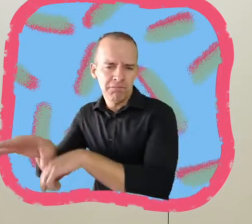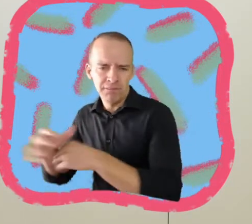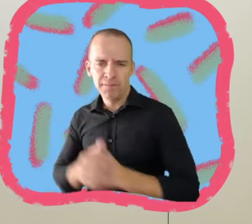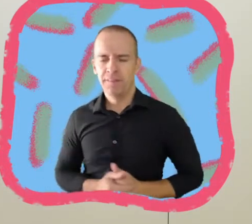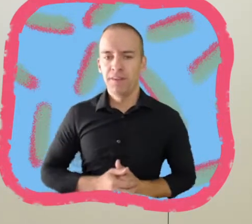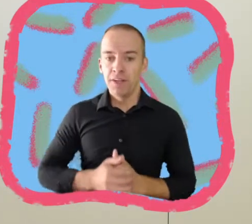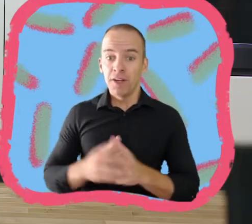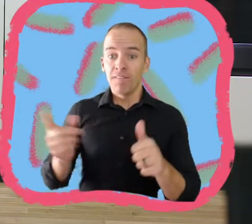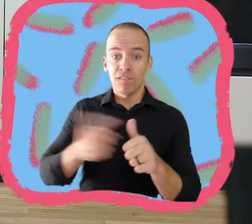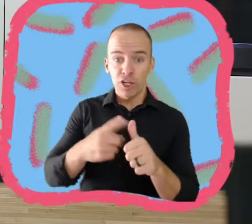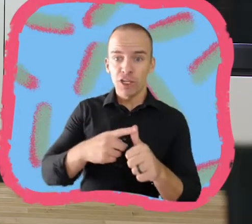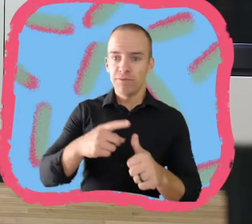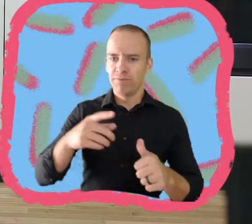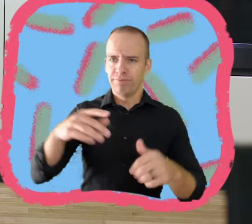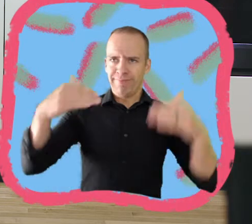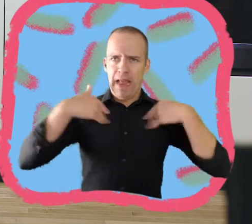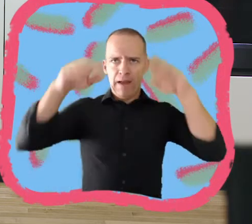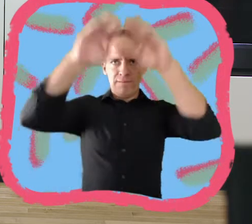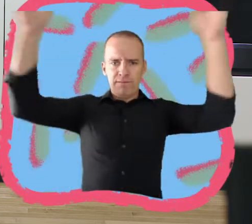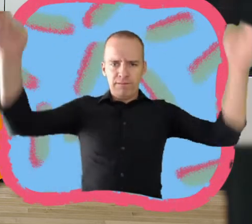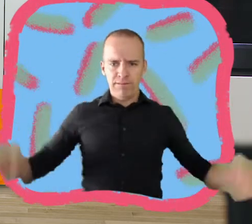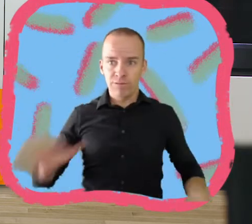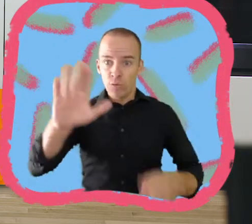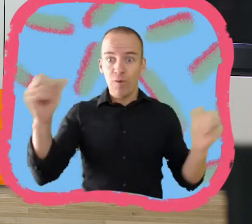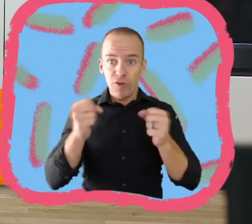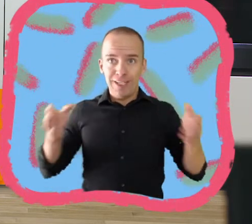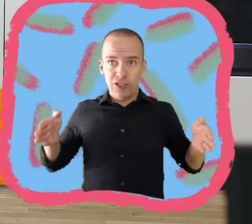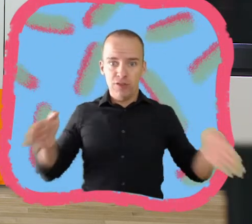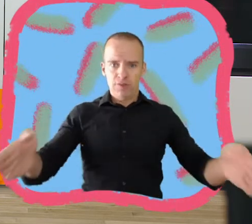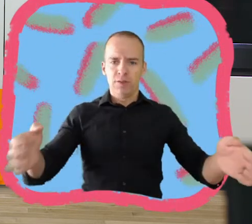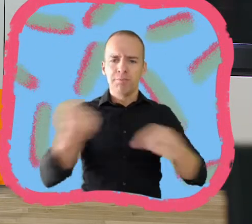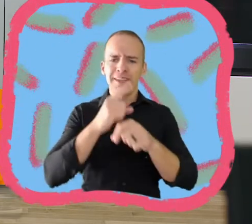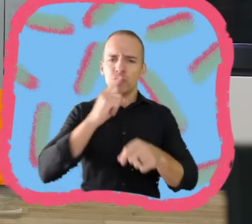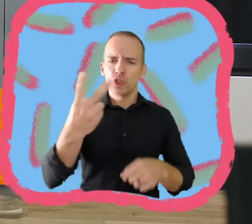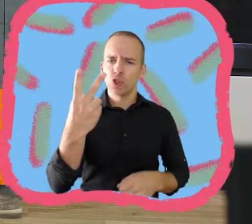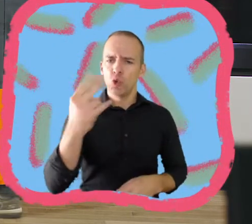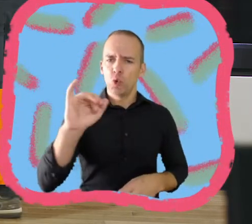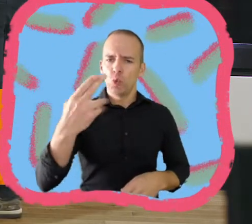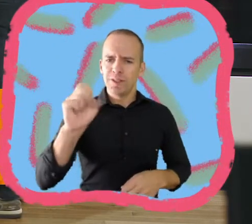worry. First, check that your fridge has enough clearance.